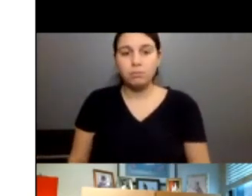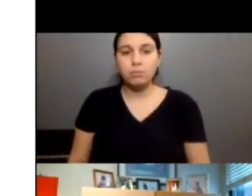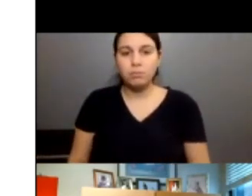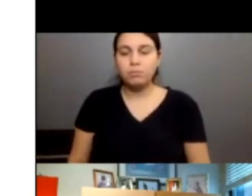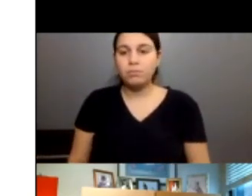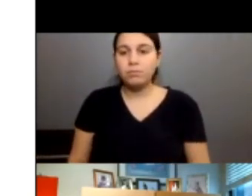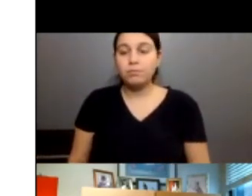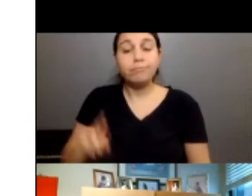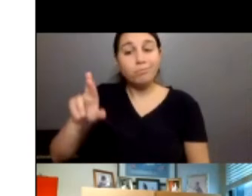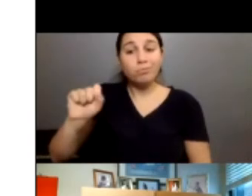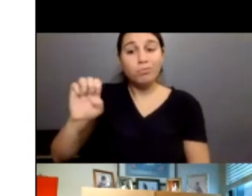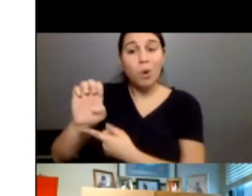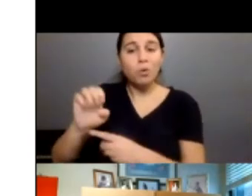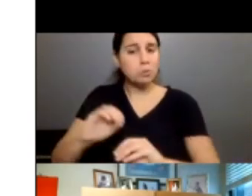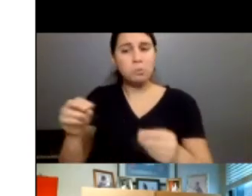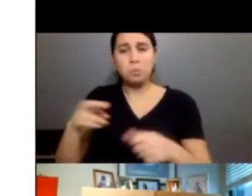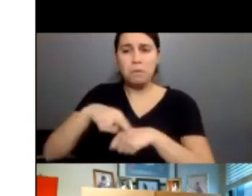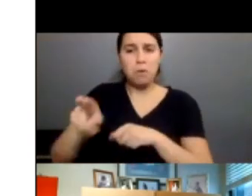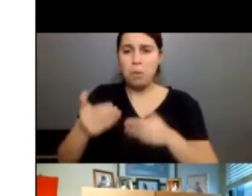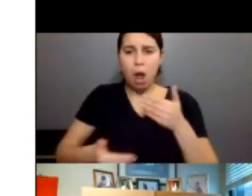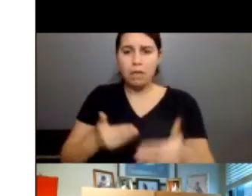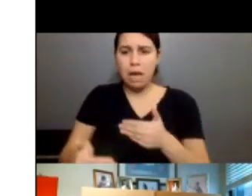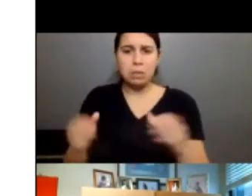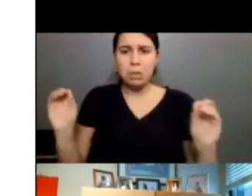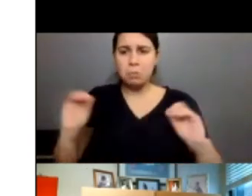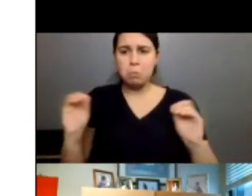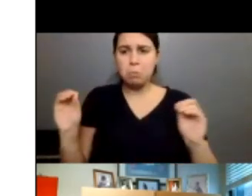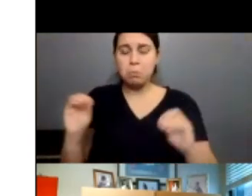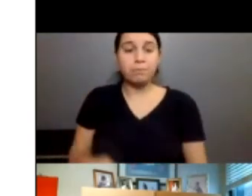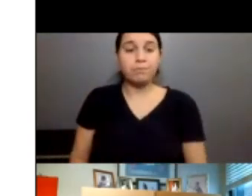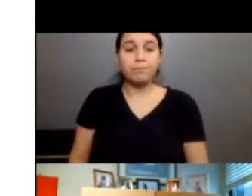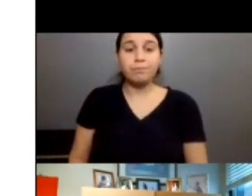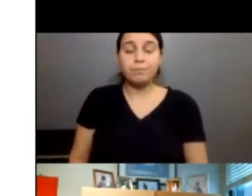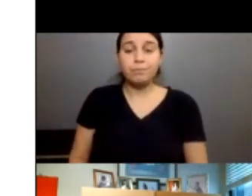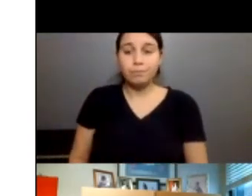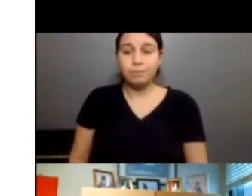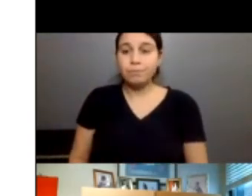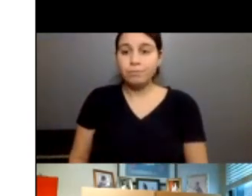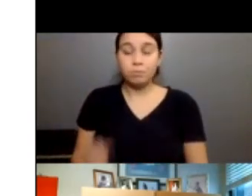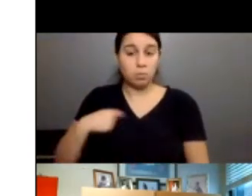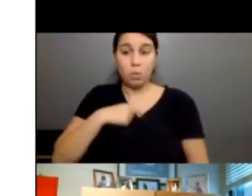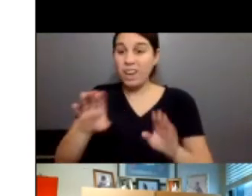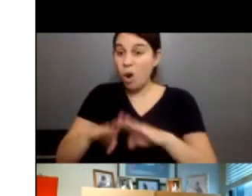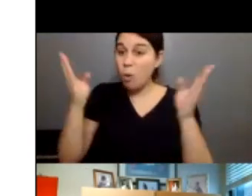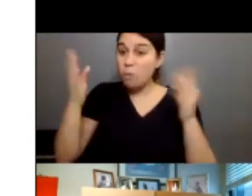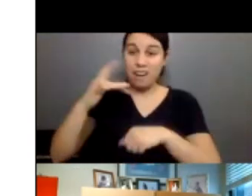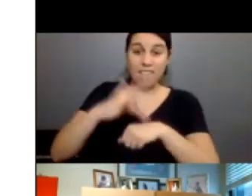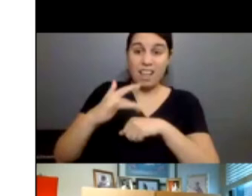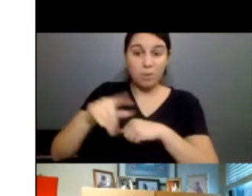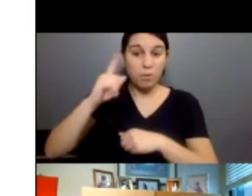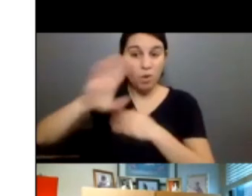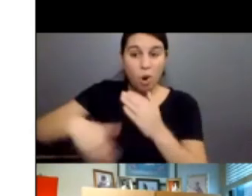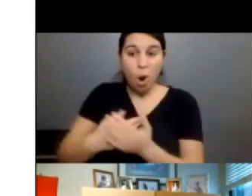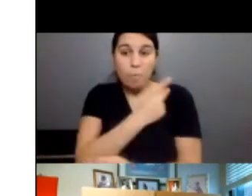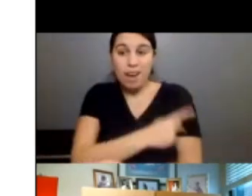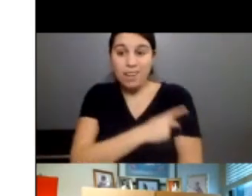There is no referral process for Rose. This means that in addition to being open for all our patients at Lattimore, they do not